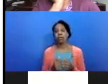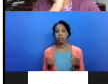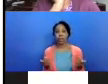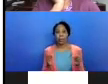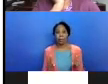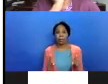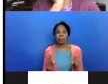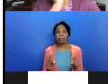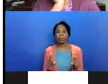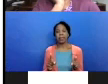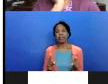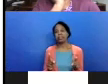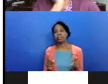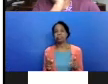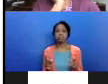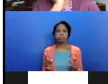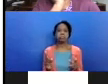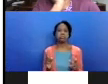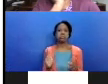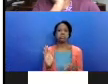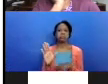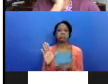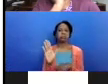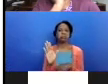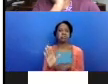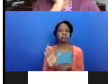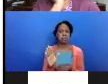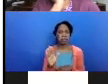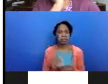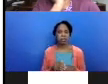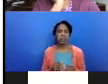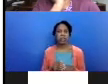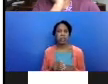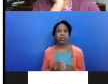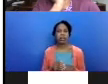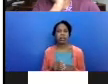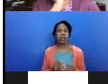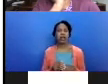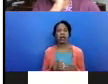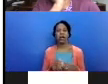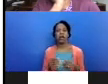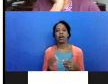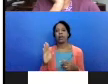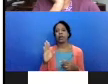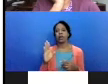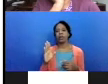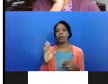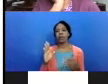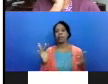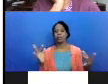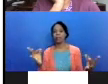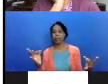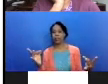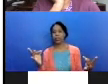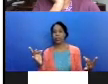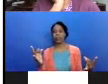ideas, and that began to kind of chip away at my kind of theoretical armor I had about